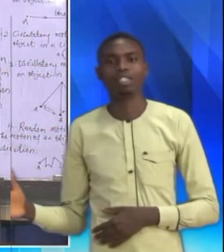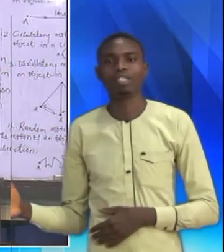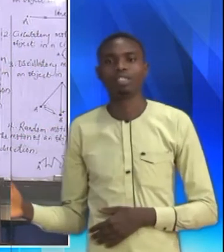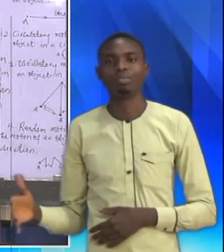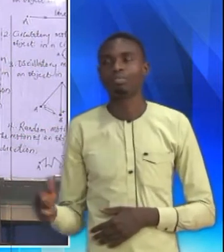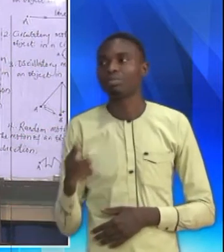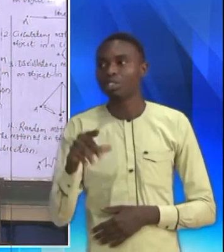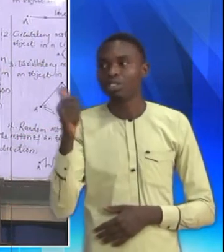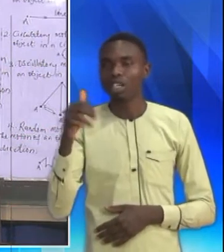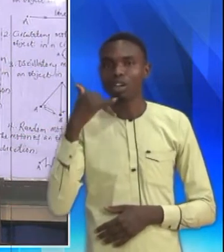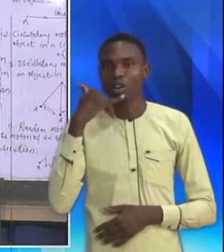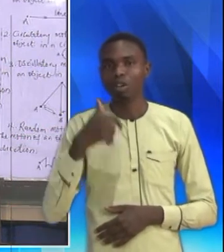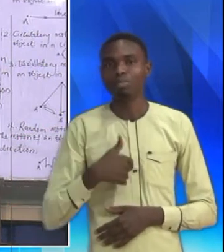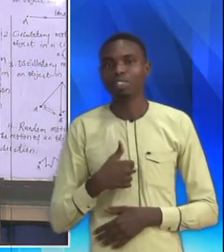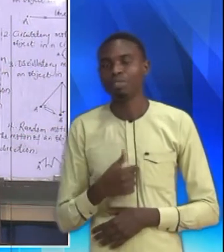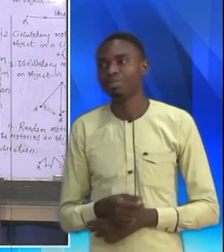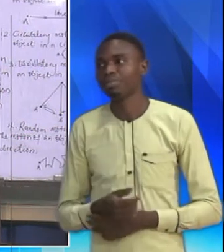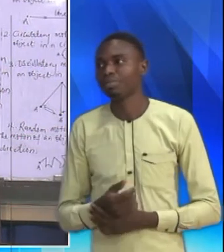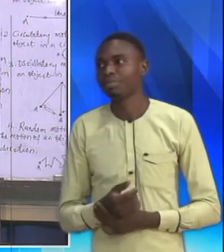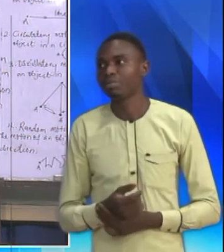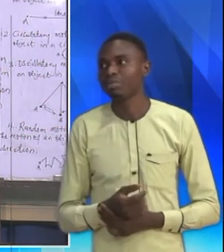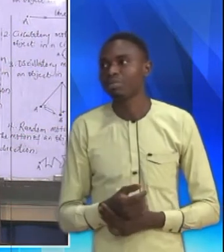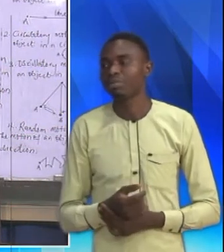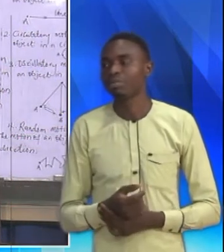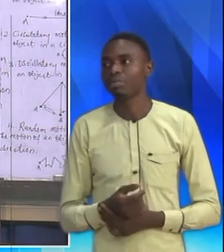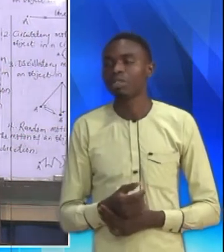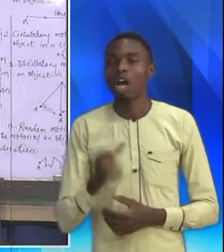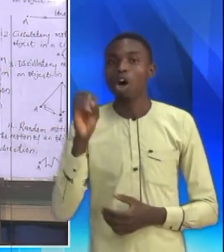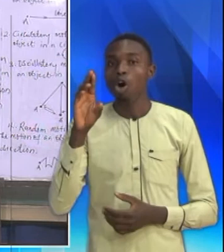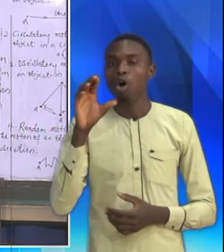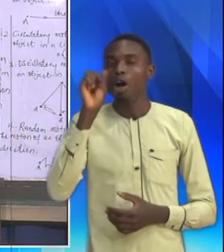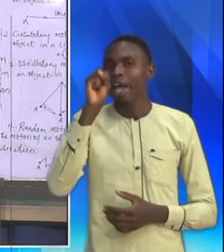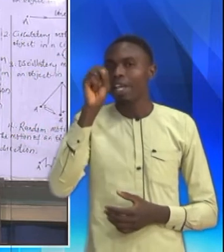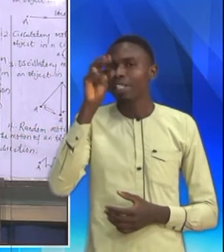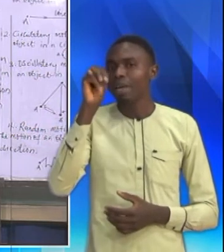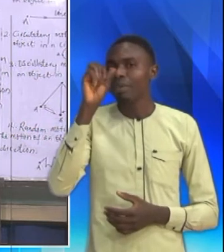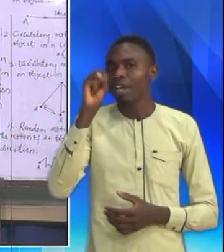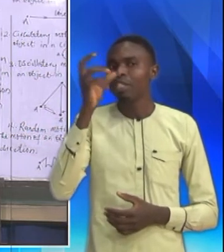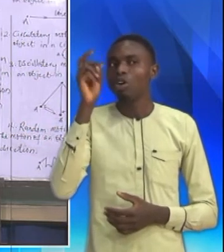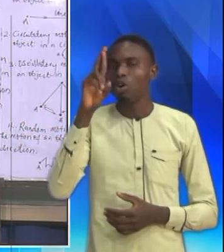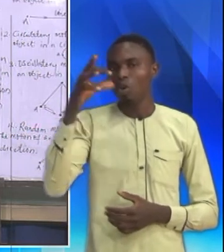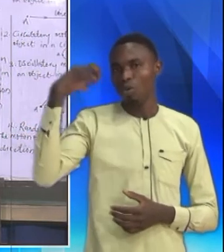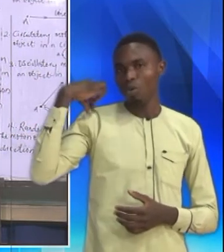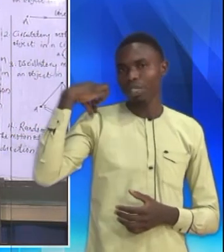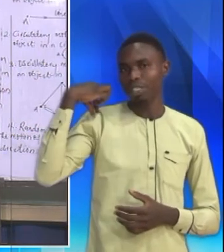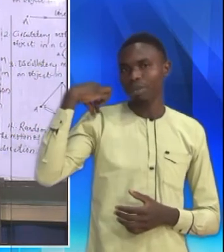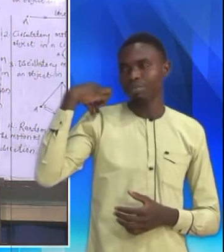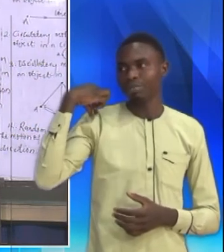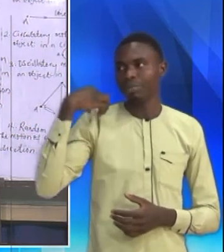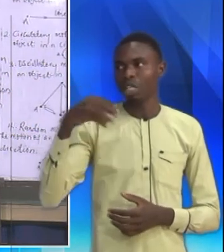that through my phone number, through text message or WhatsApp message on this number,